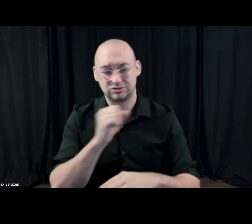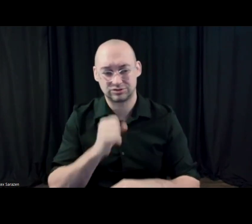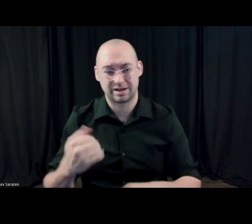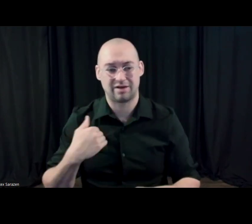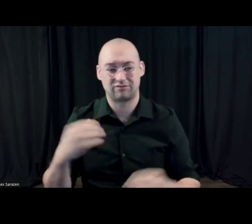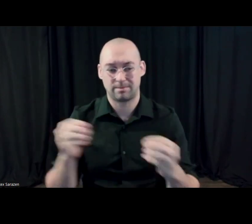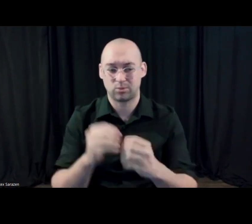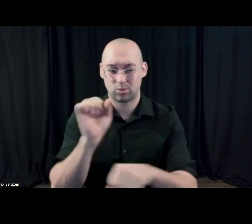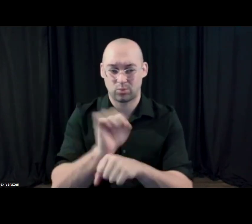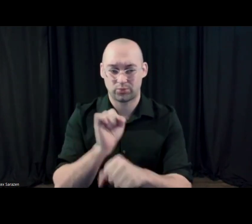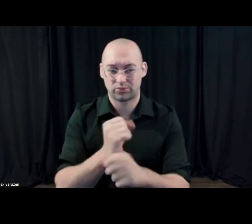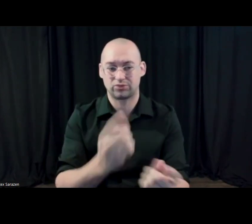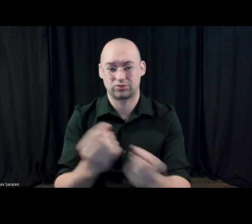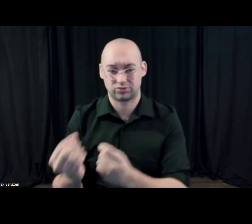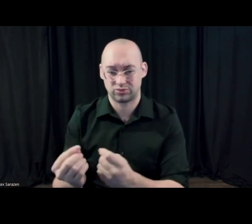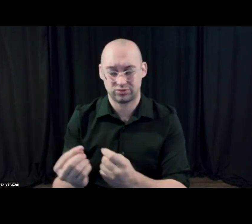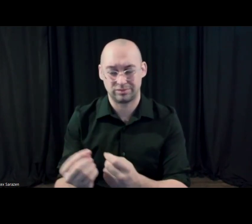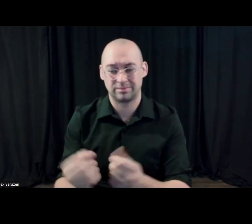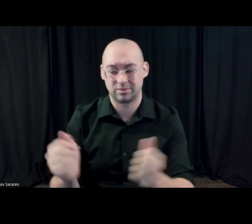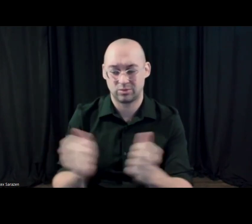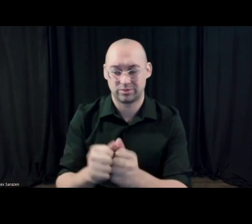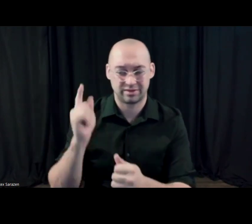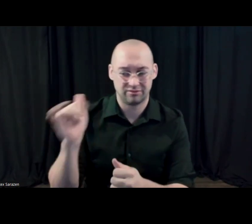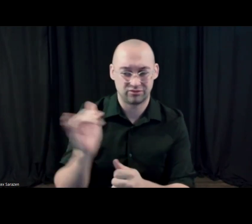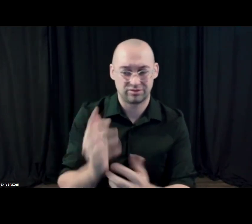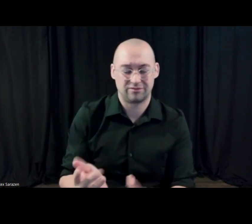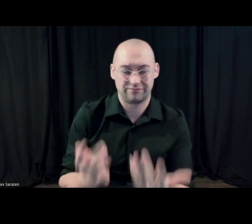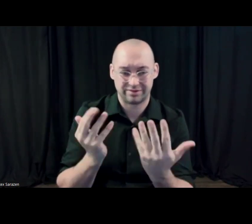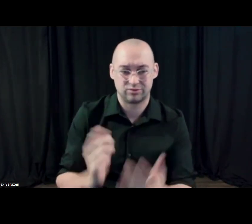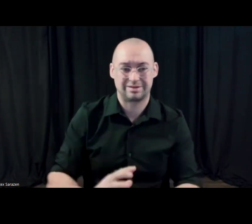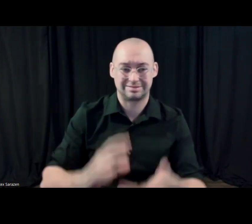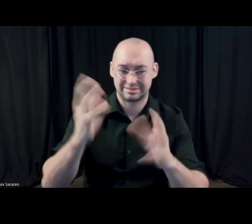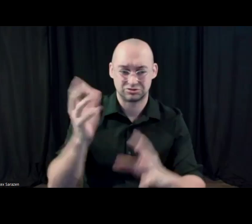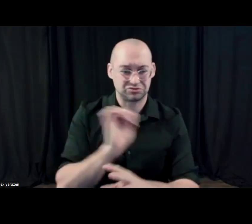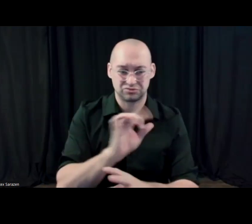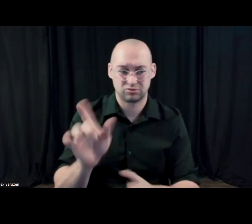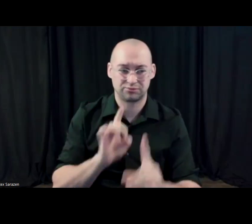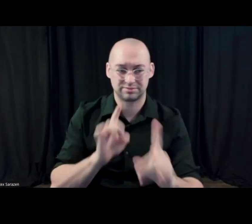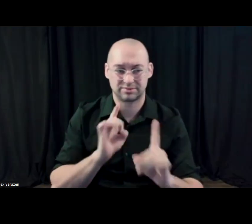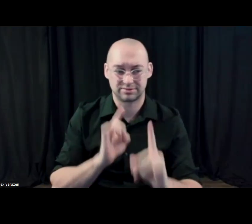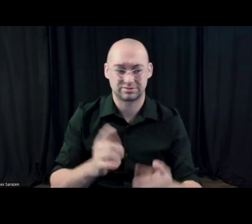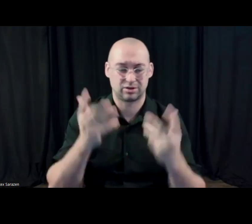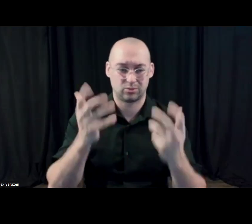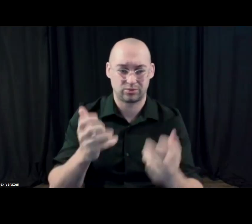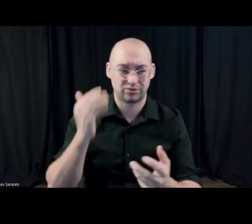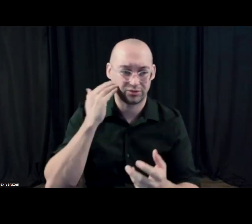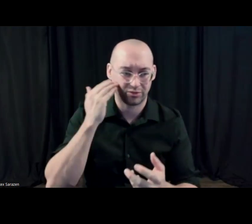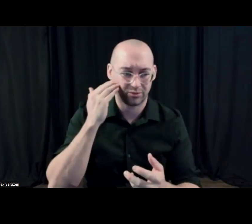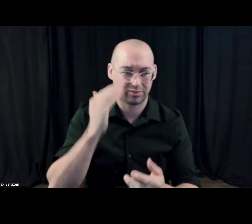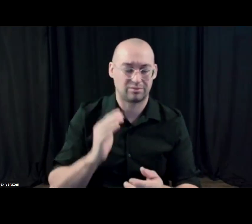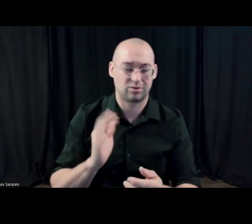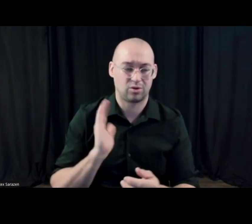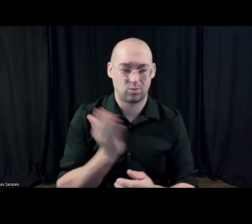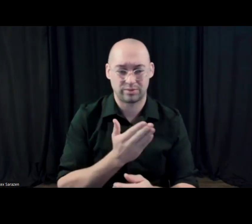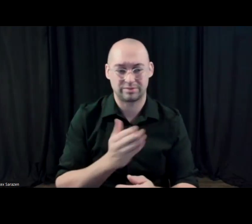better by Californians in wildfire or any disaster response. So know that we are leaning into that and